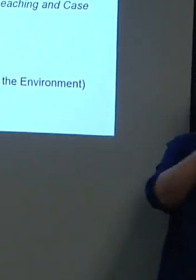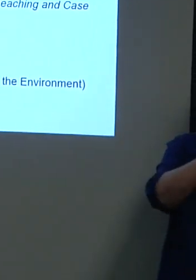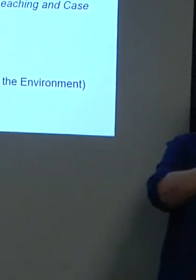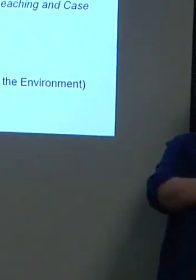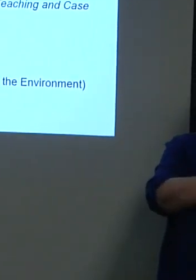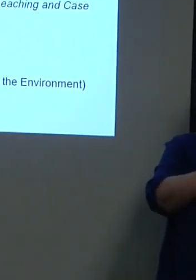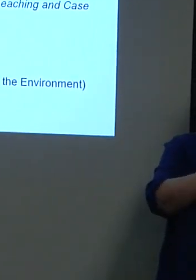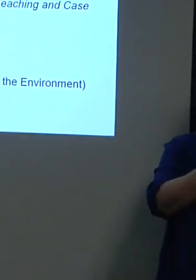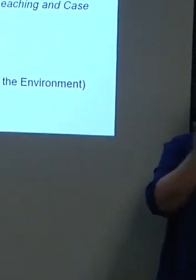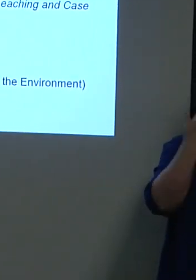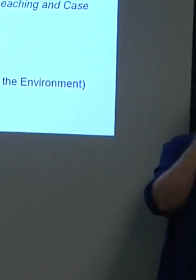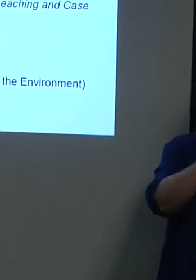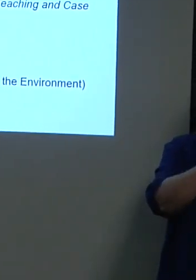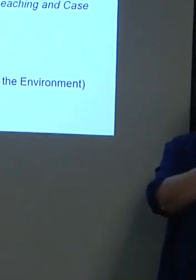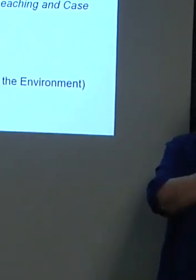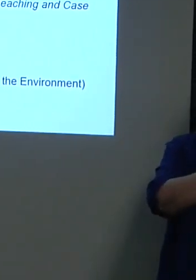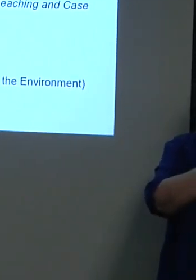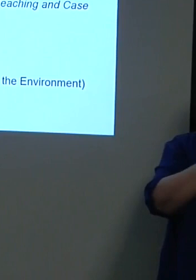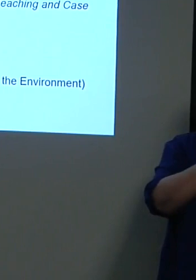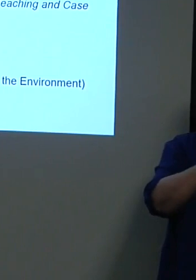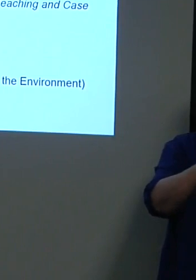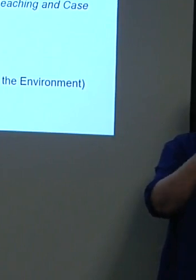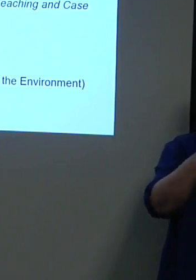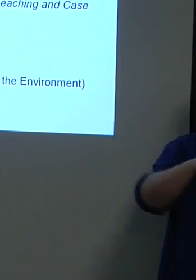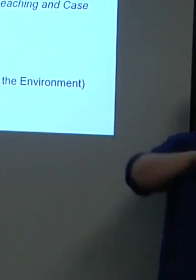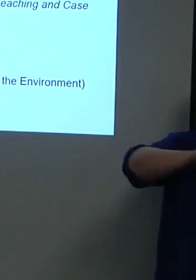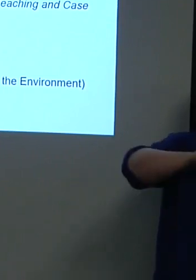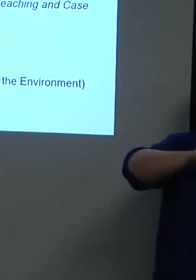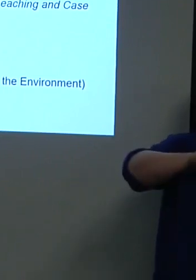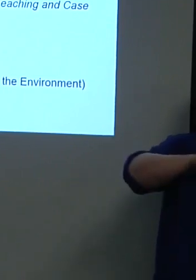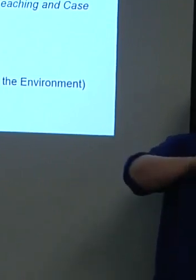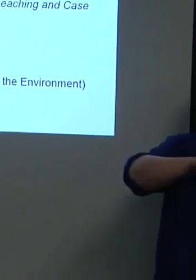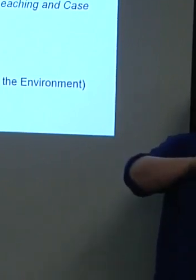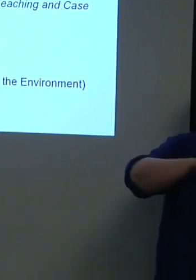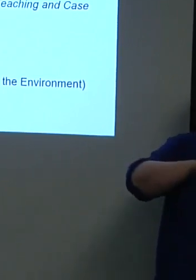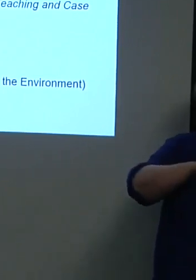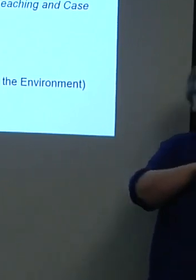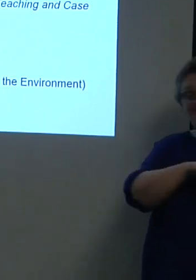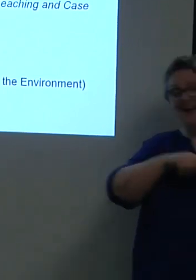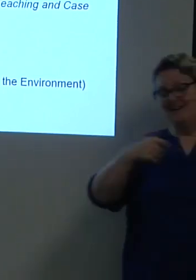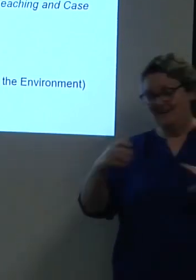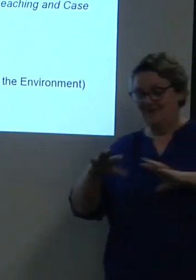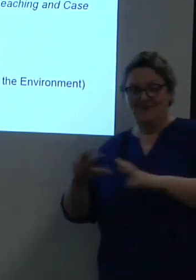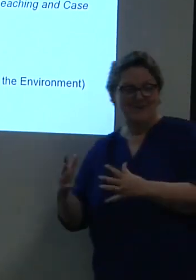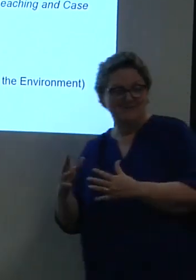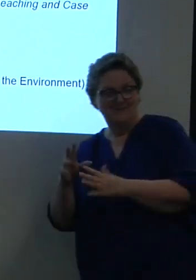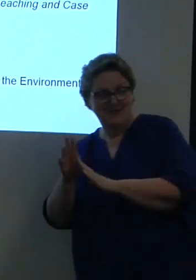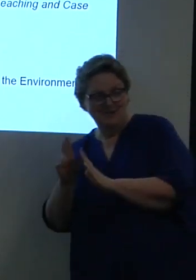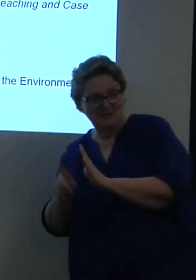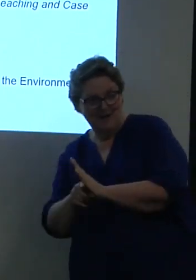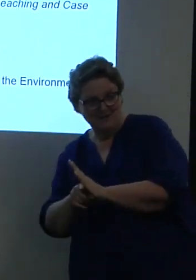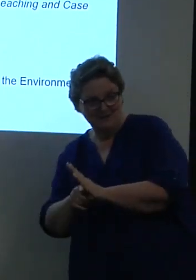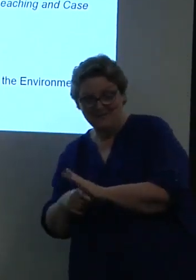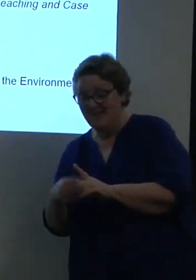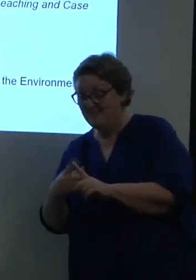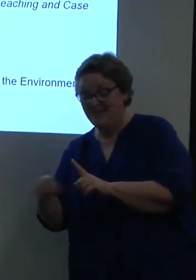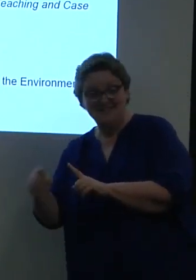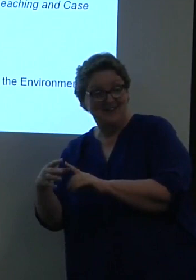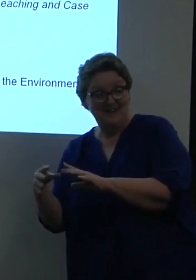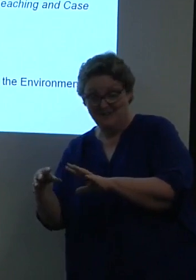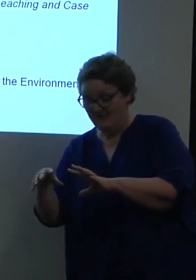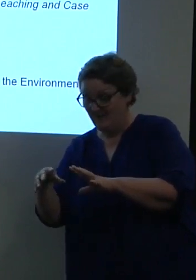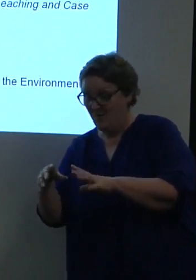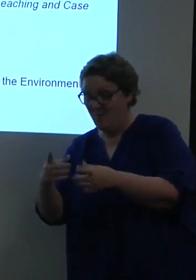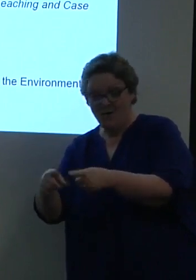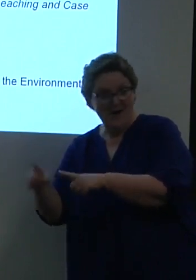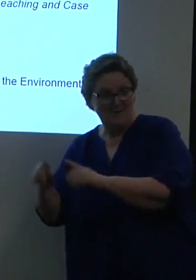class last year, but then they actually classroom tested their case study on a class of undergraduates, right? Then they revised their case study based on